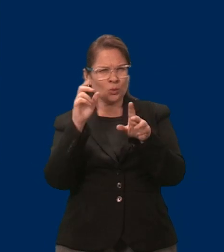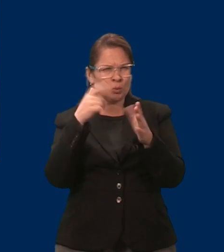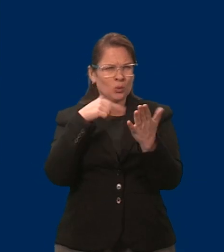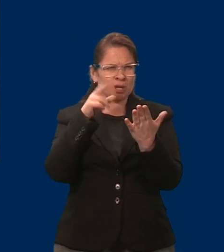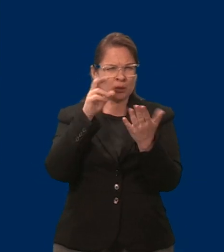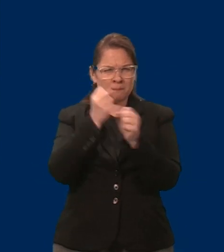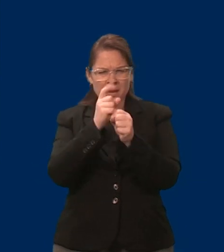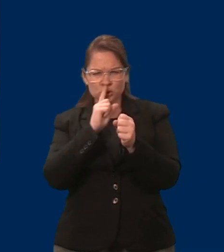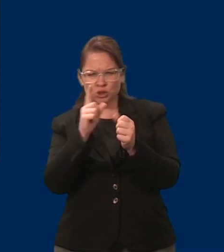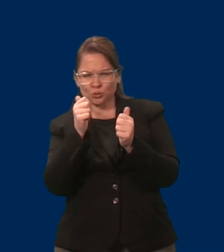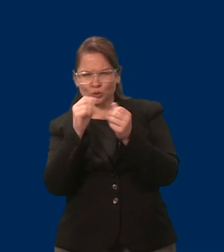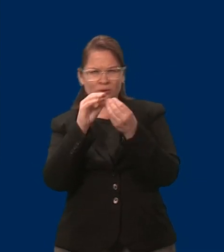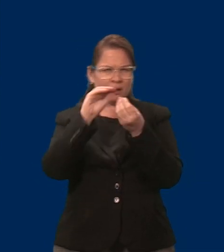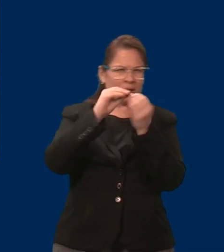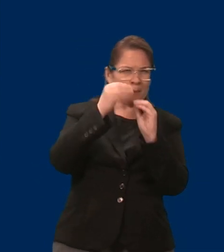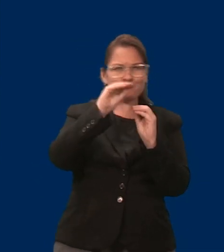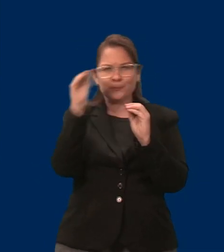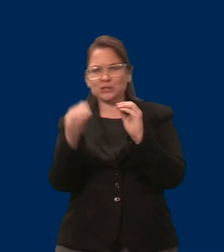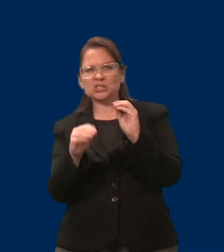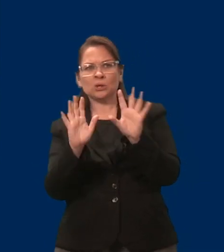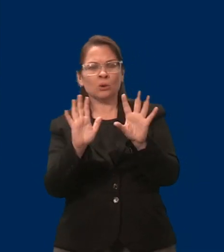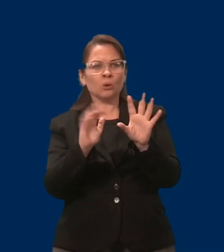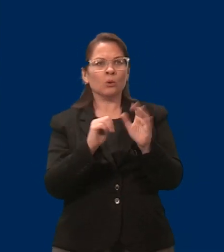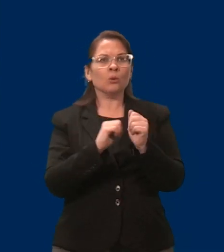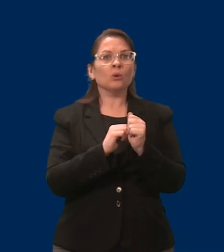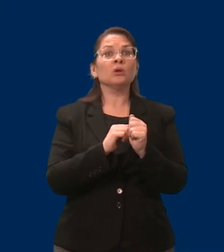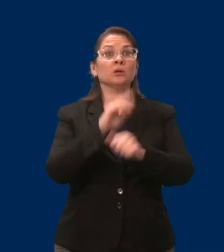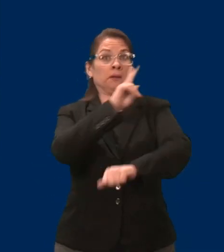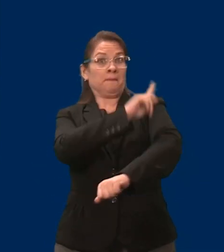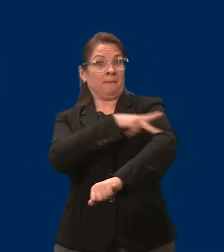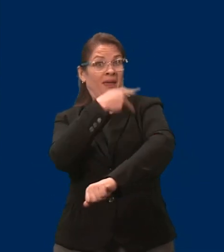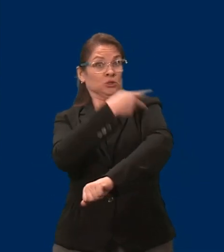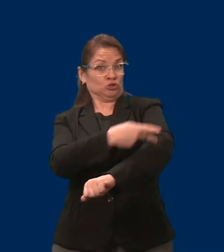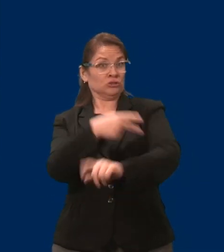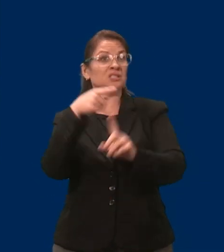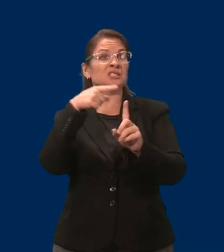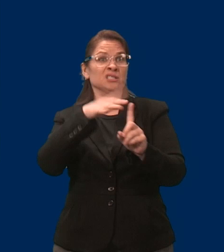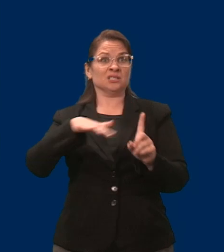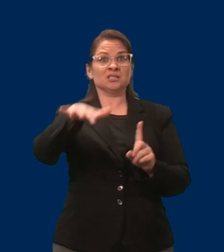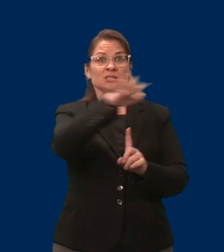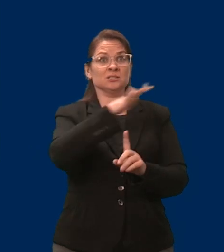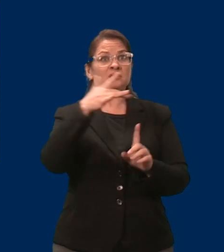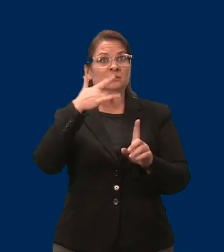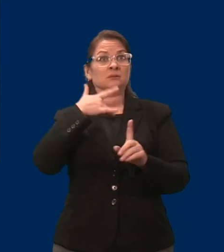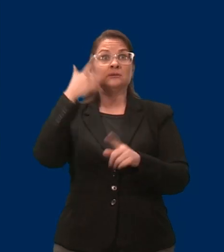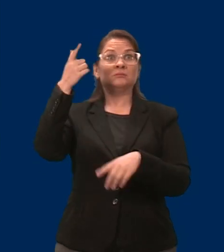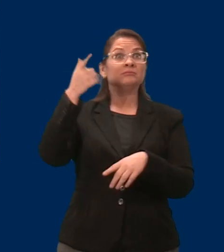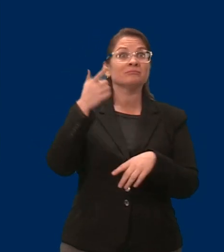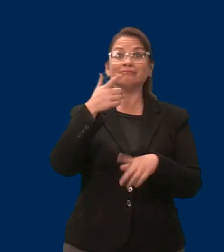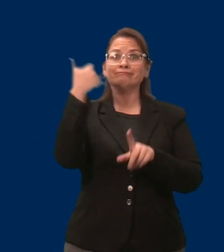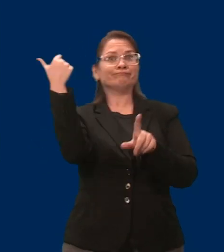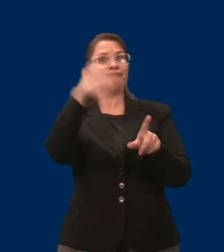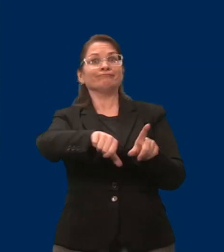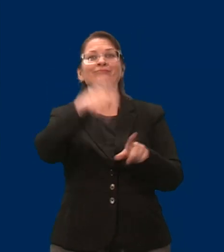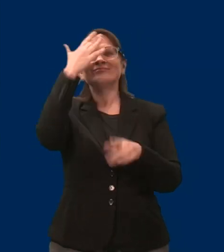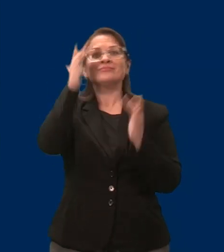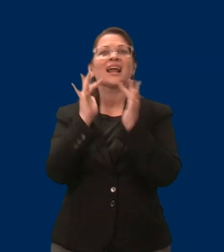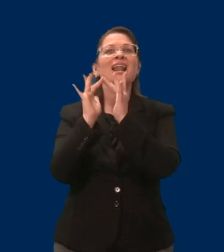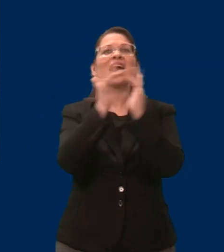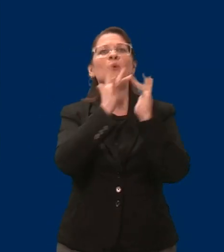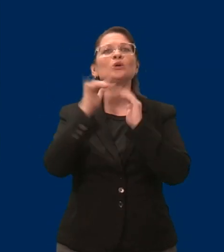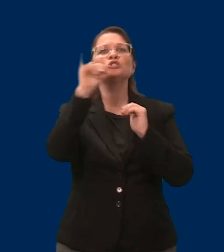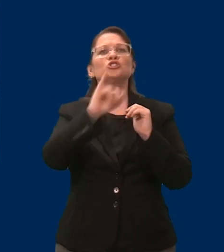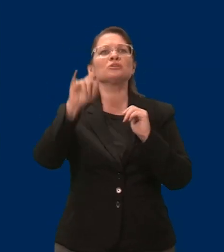they reported being denied seeing a specialist due to that specialist being out of their network. So that's why the Minnesota Rare Disease